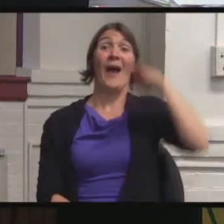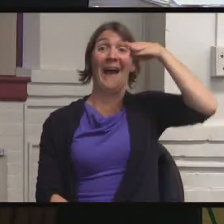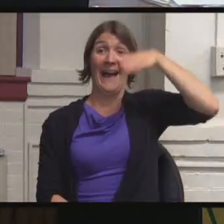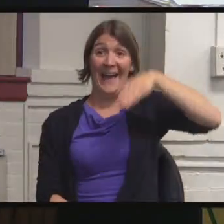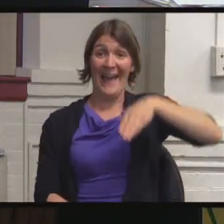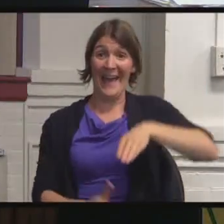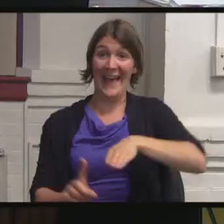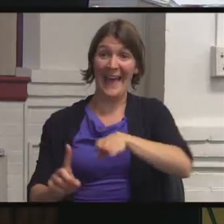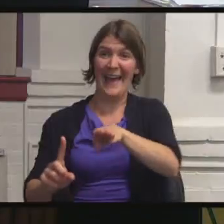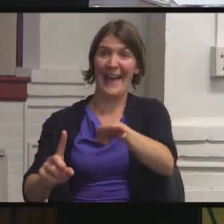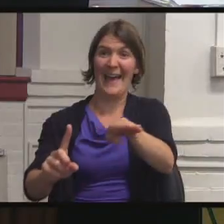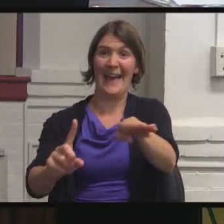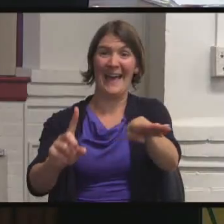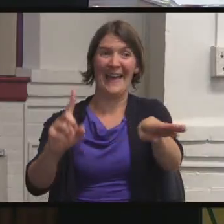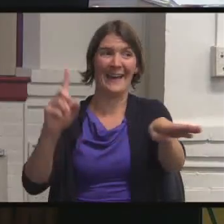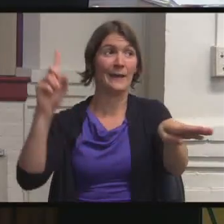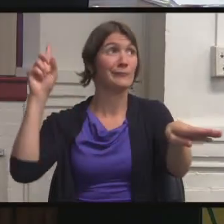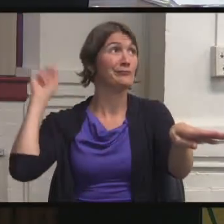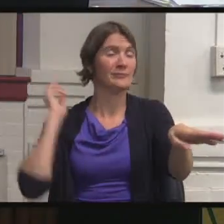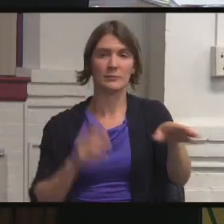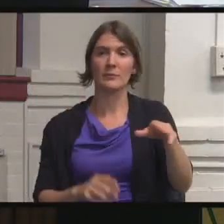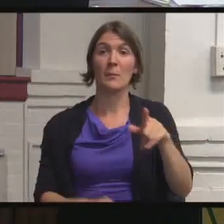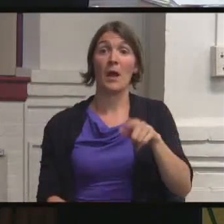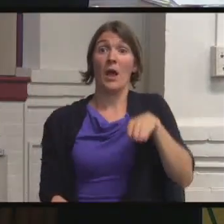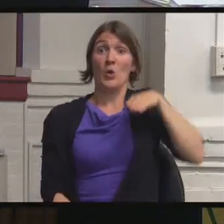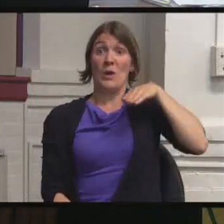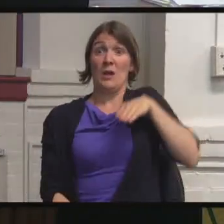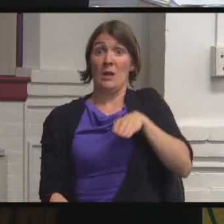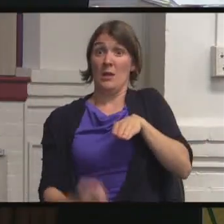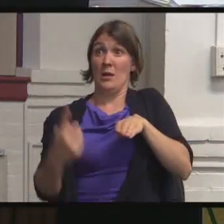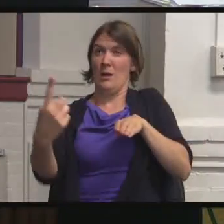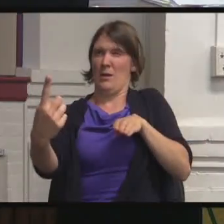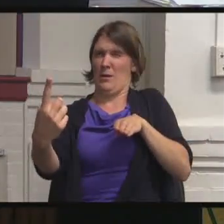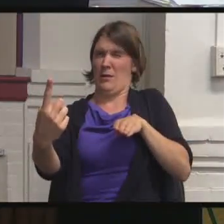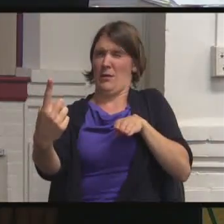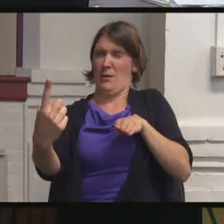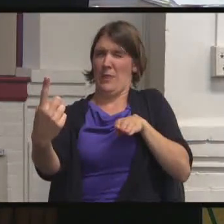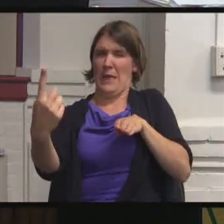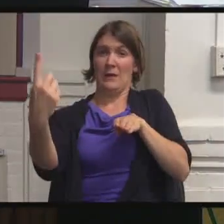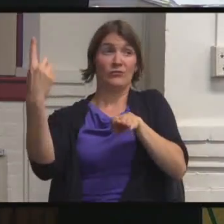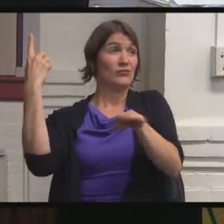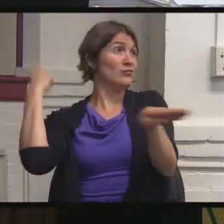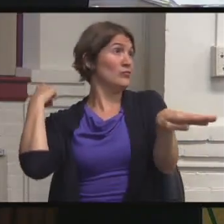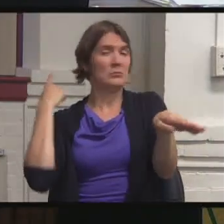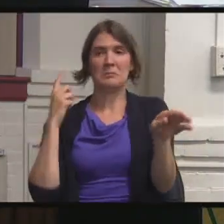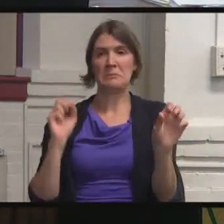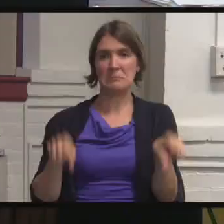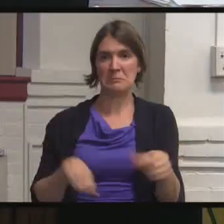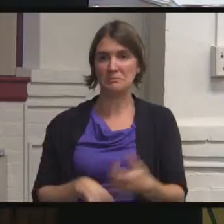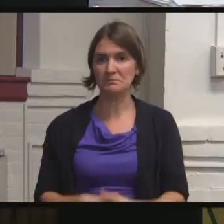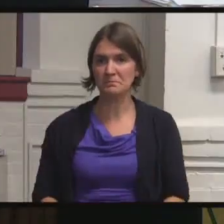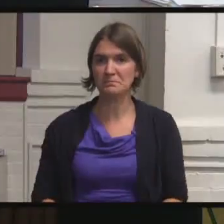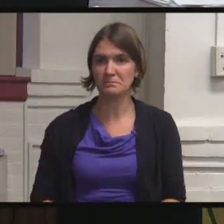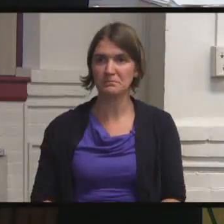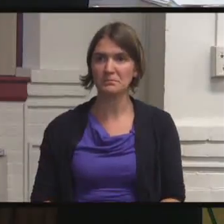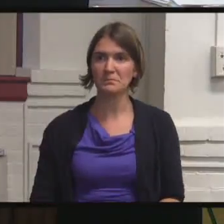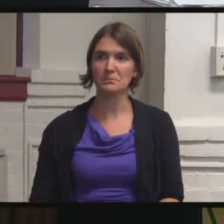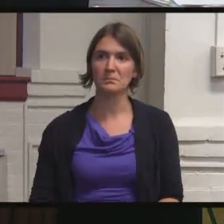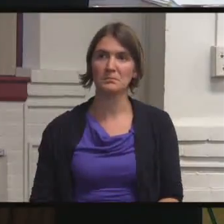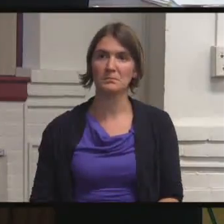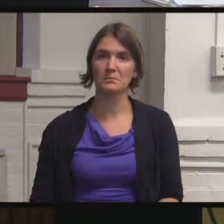the pole, it's less of an issue. It's actually as you approach the pole from the south that is the single biggest issue, I feel.